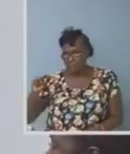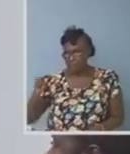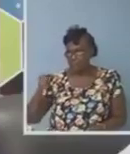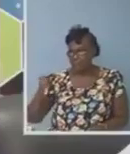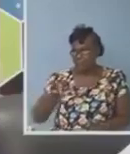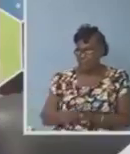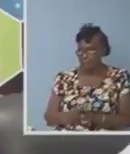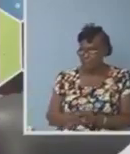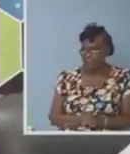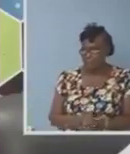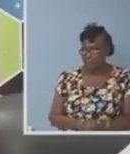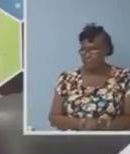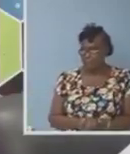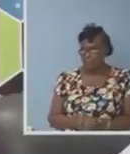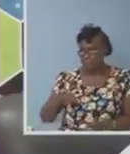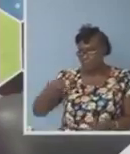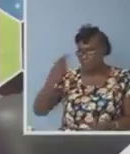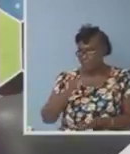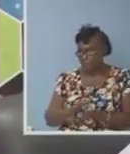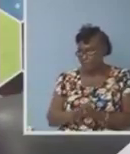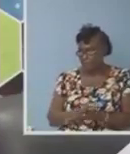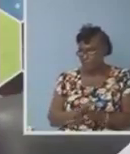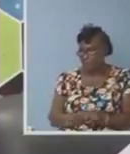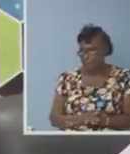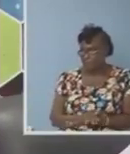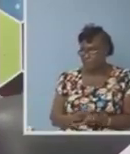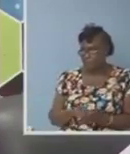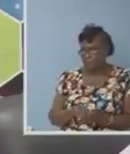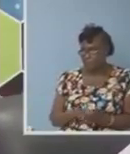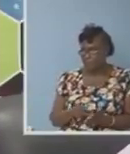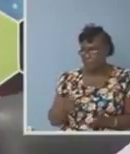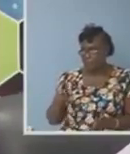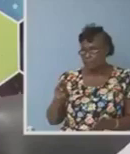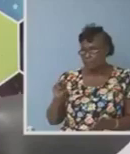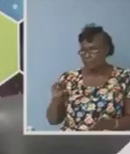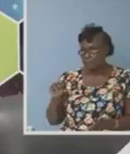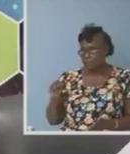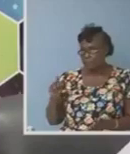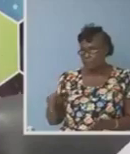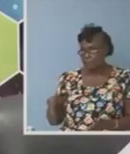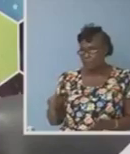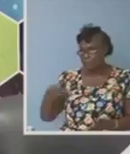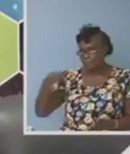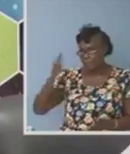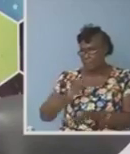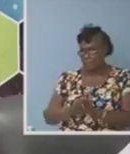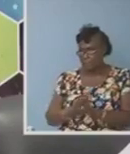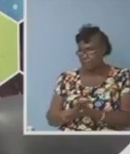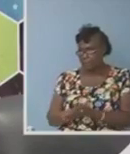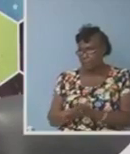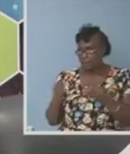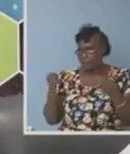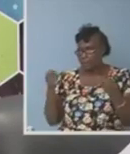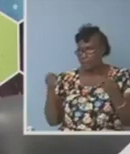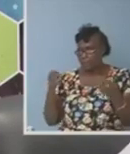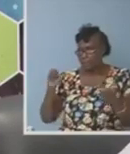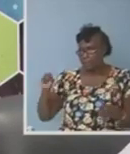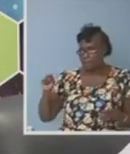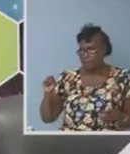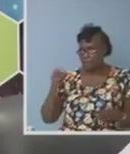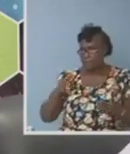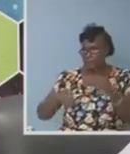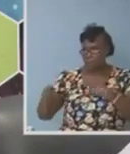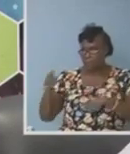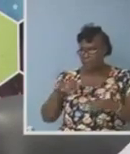let me say this, with the secondary school, while we started with the primary, in that with the secondary school, a lot of the supplies usually come